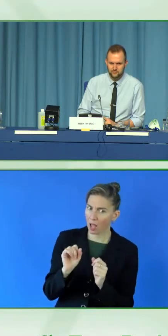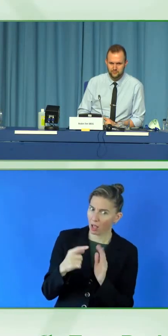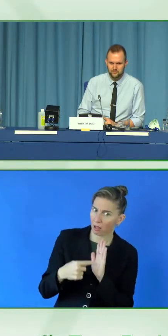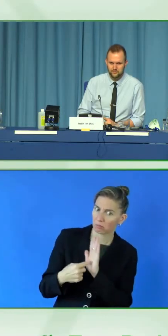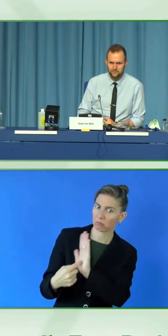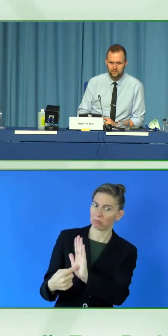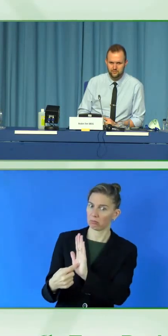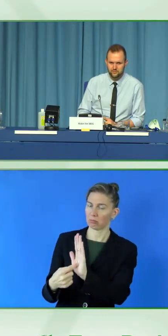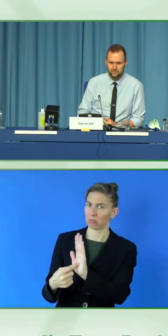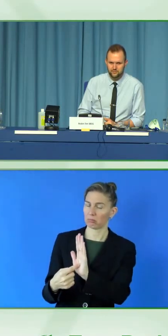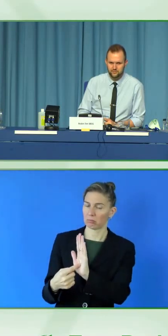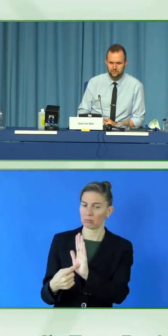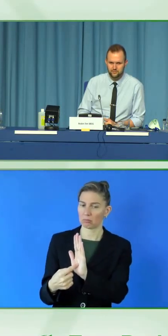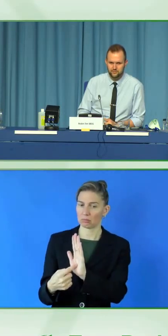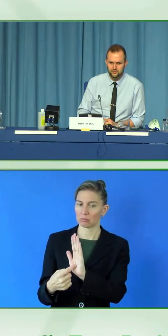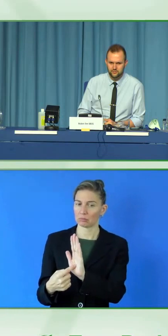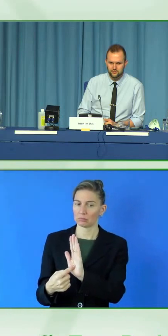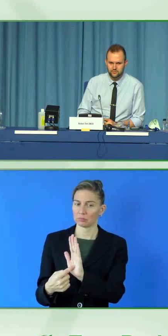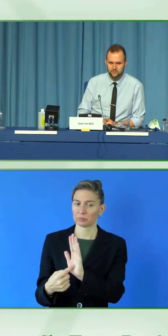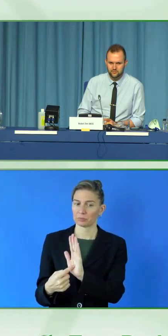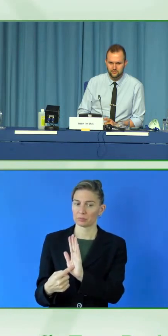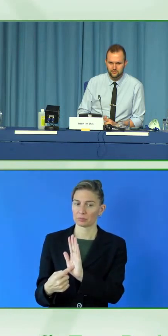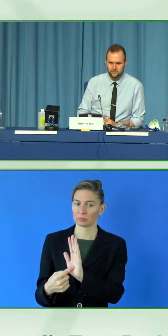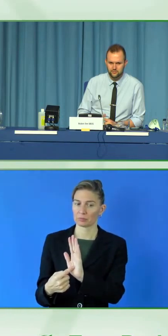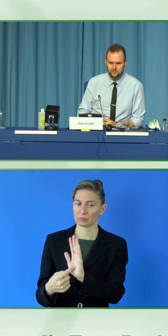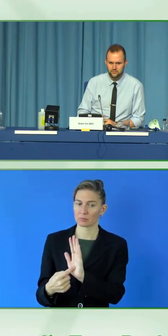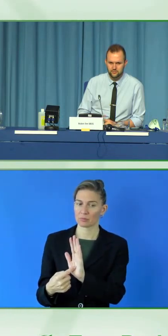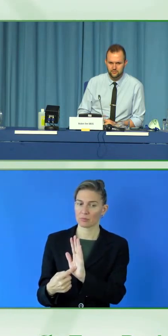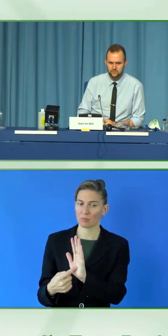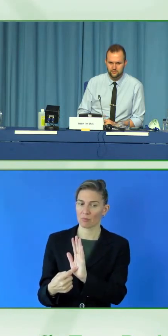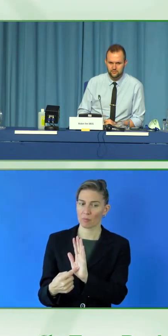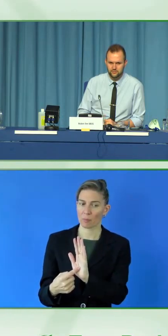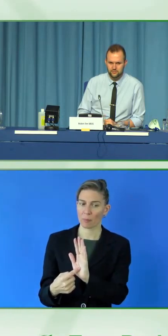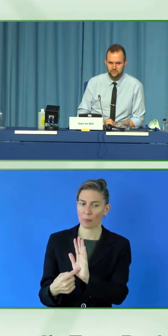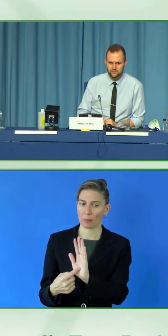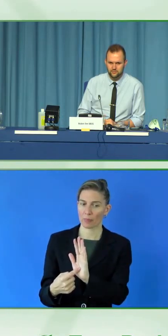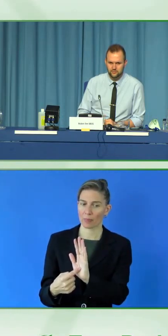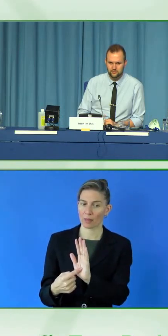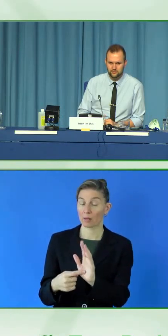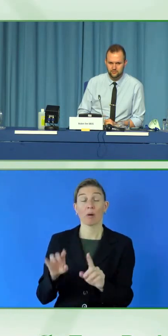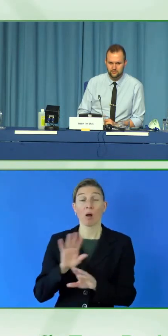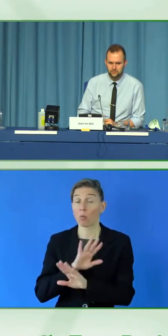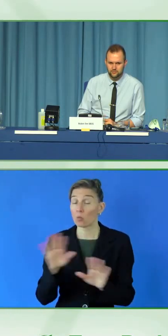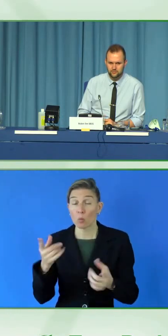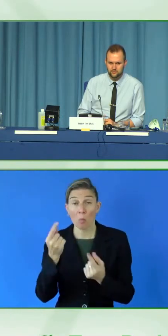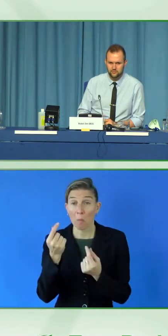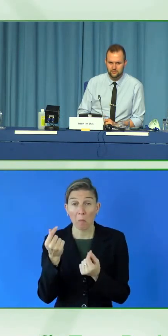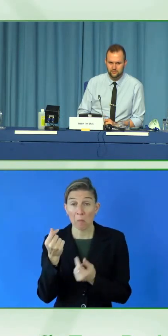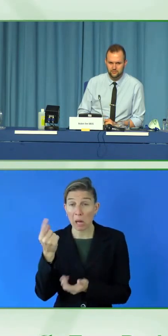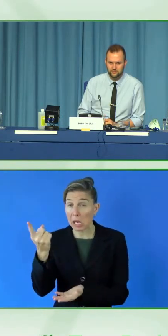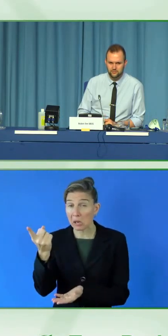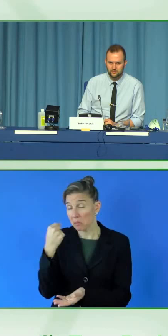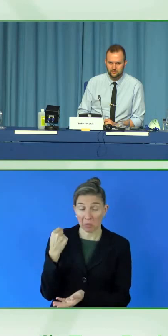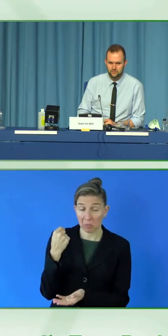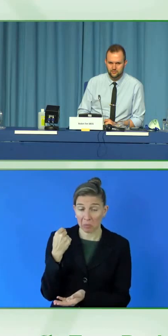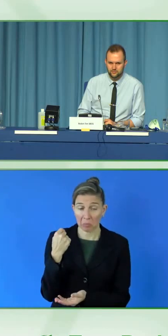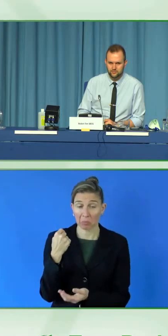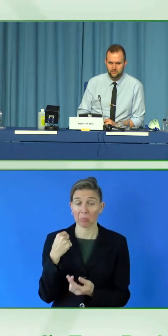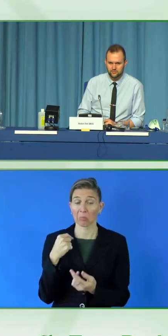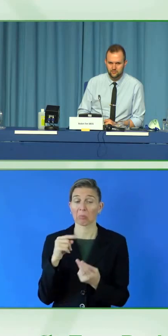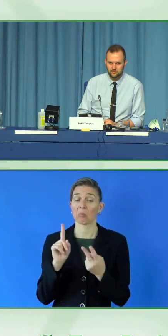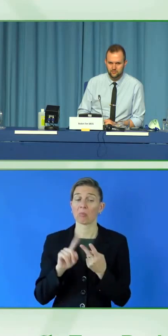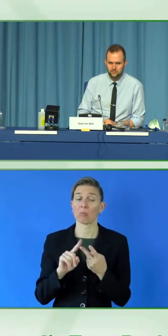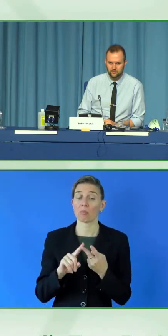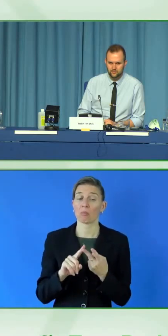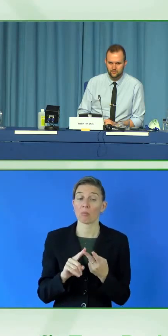happen without demanding money from the city hall, without demanding projects that maybe take 2 years so